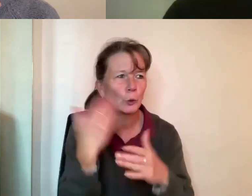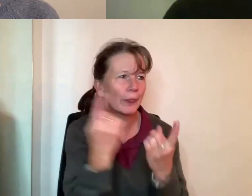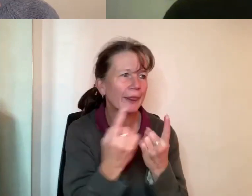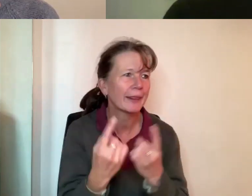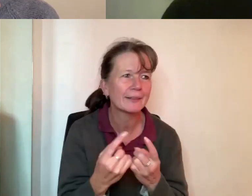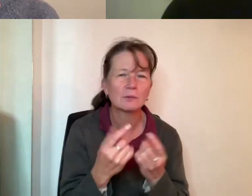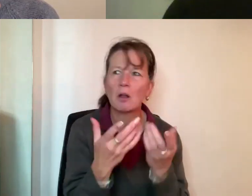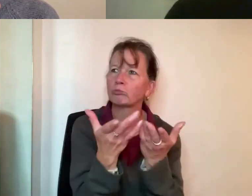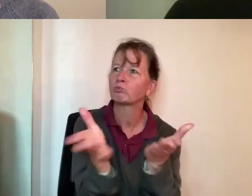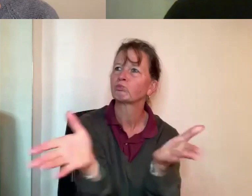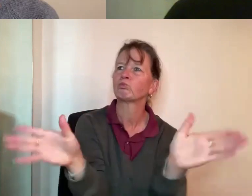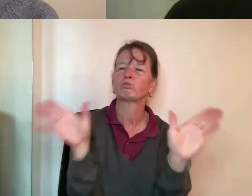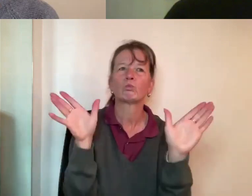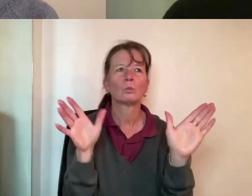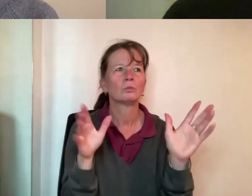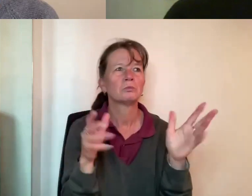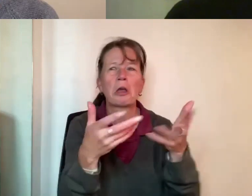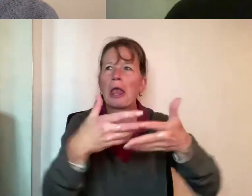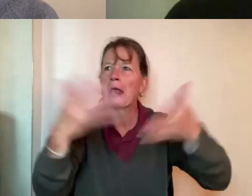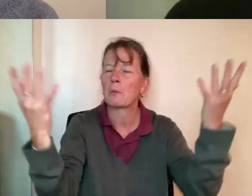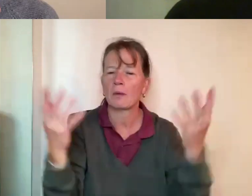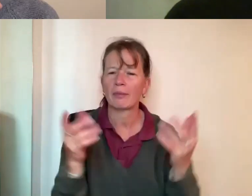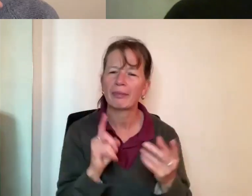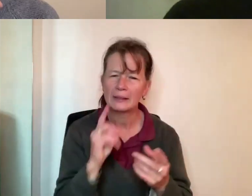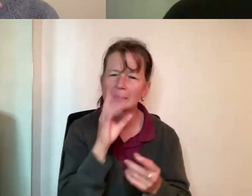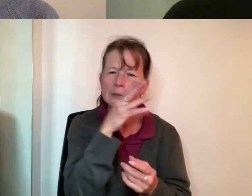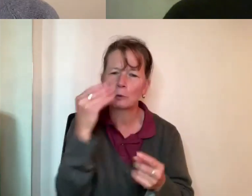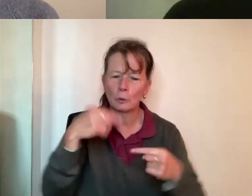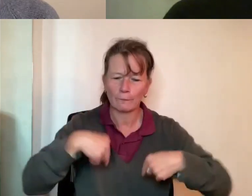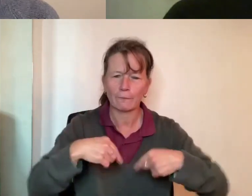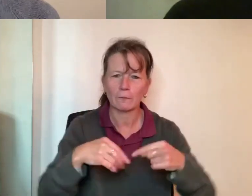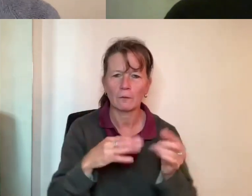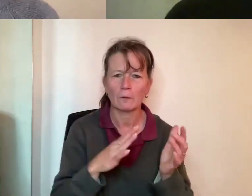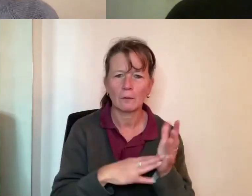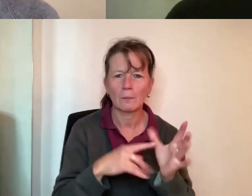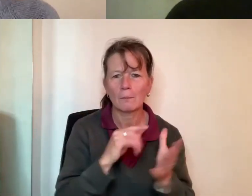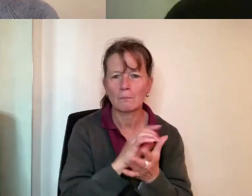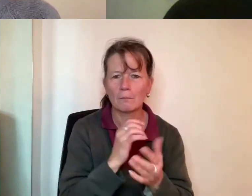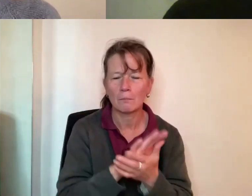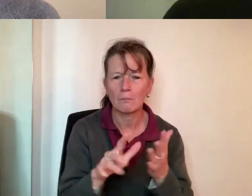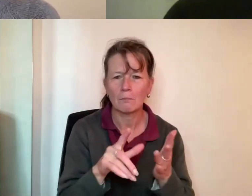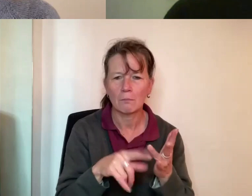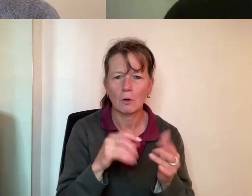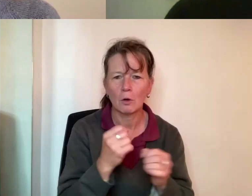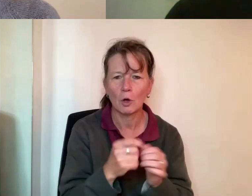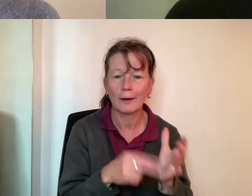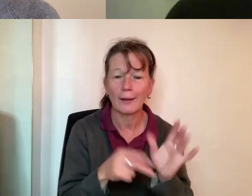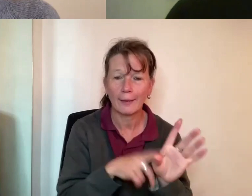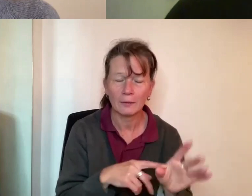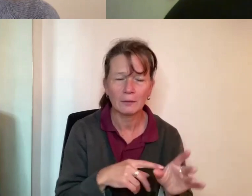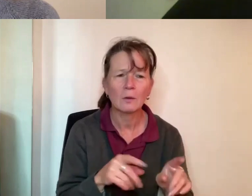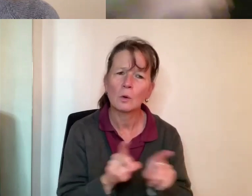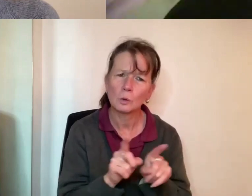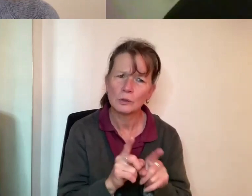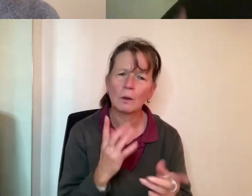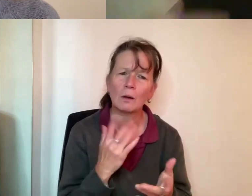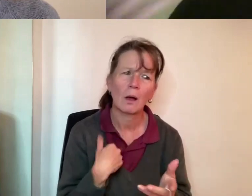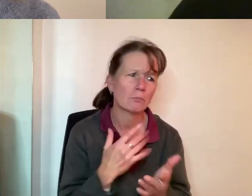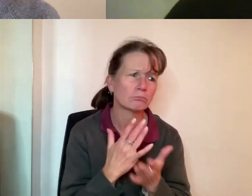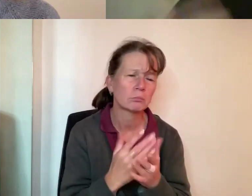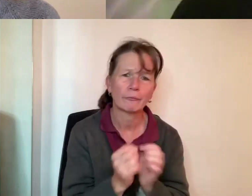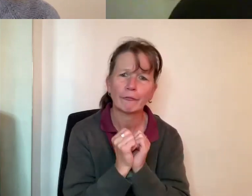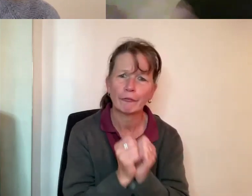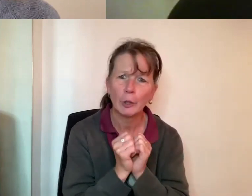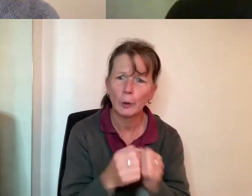This is very much in the spirit of Mahogany. And although, of course, I also hugely value